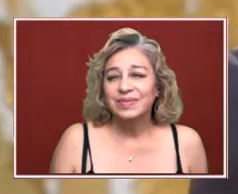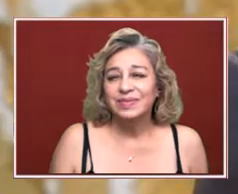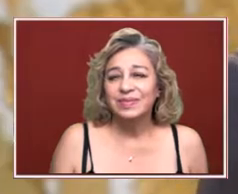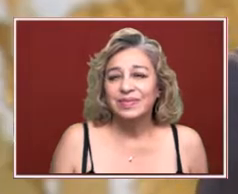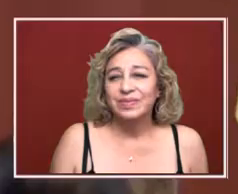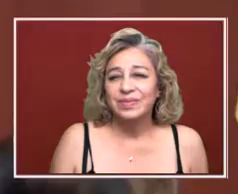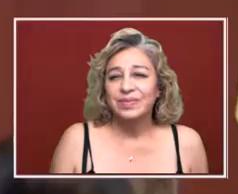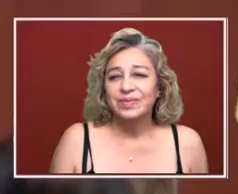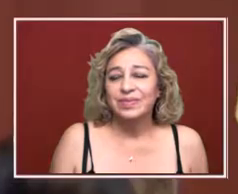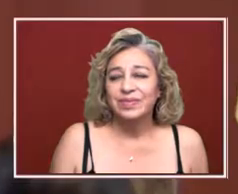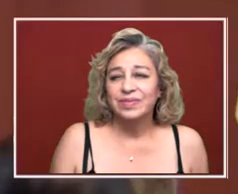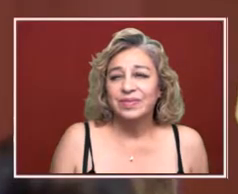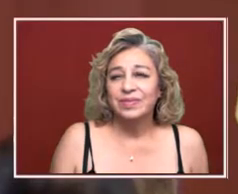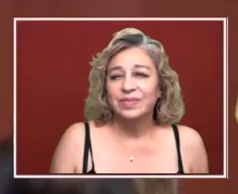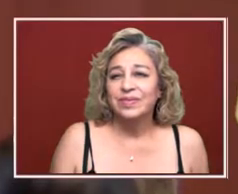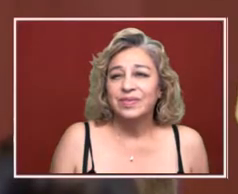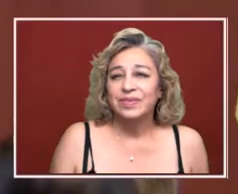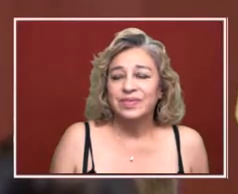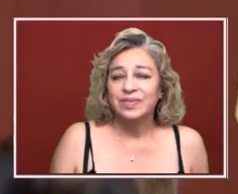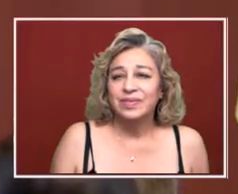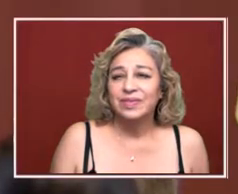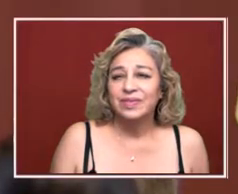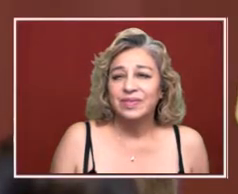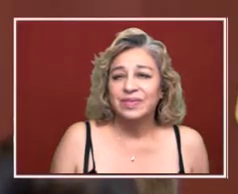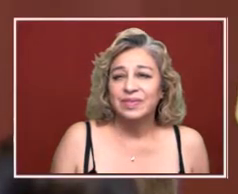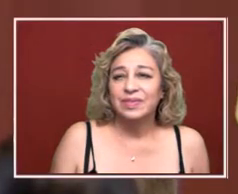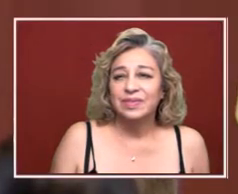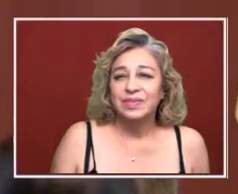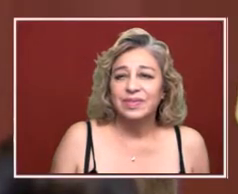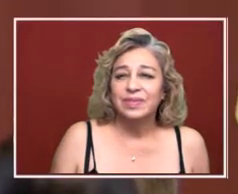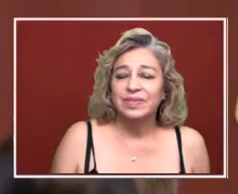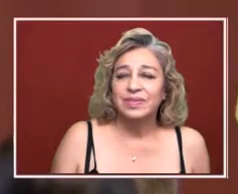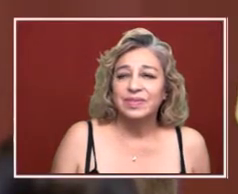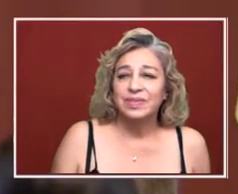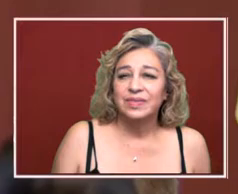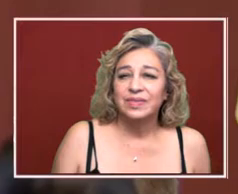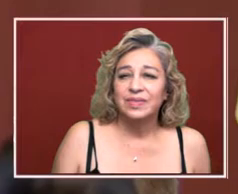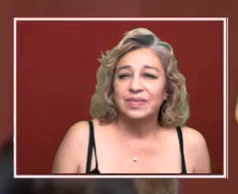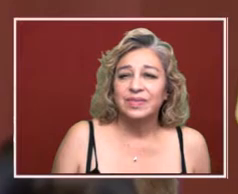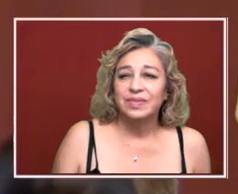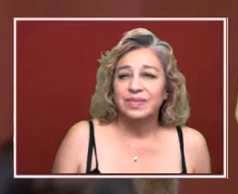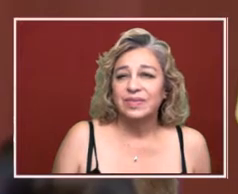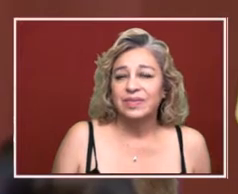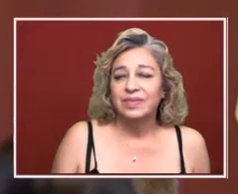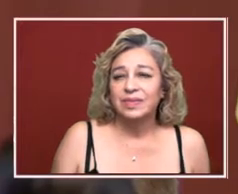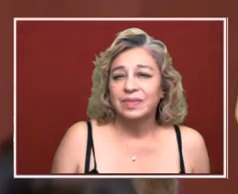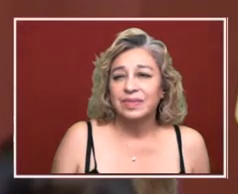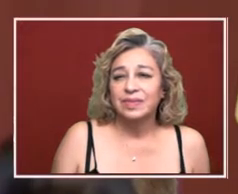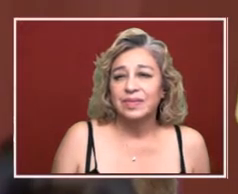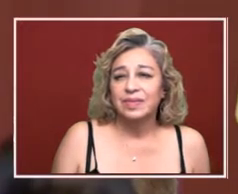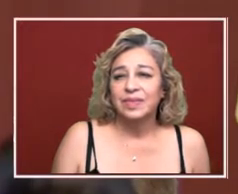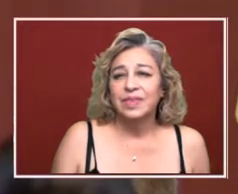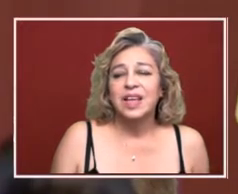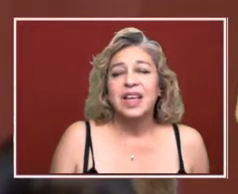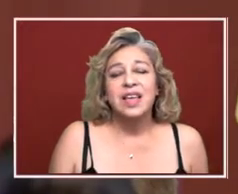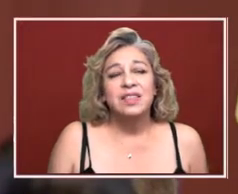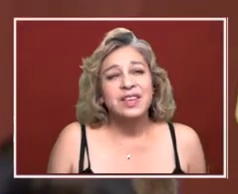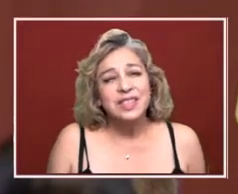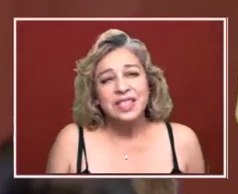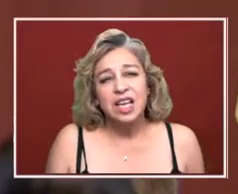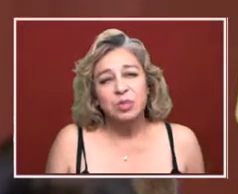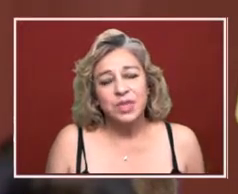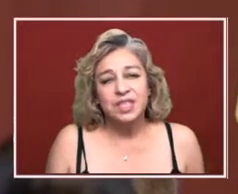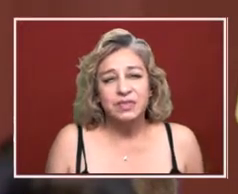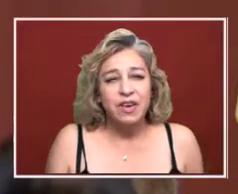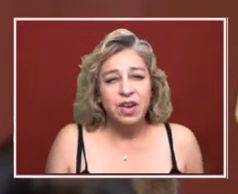Nos ha ayudado mucho porque el gobierno tiene autoridad moral.